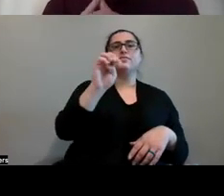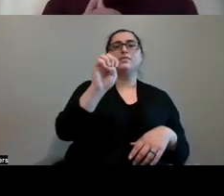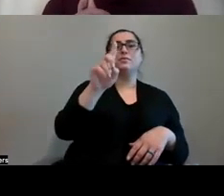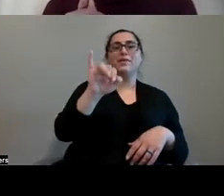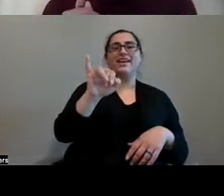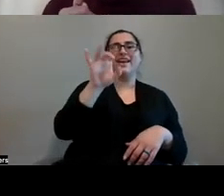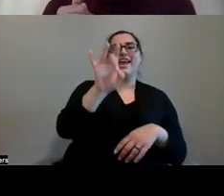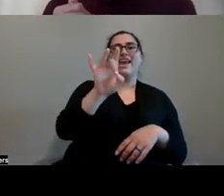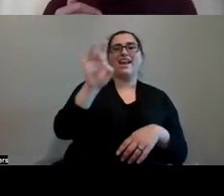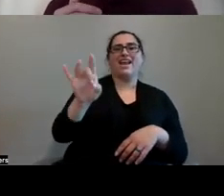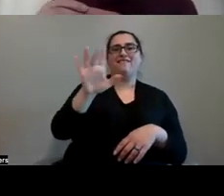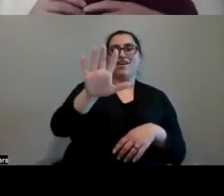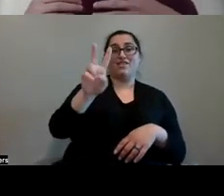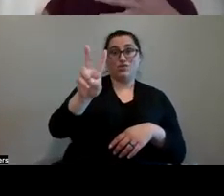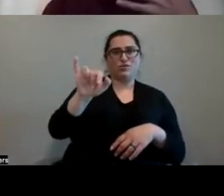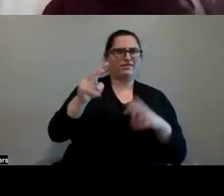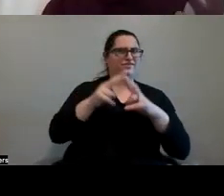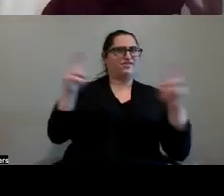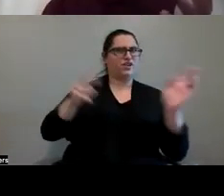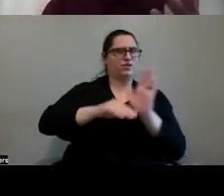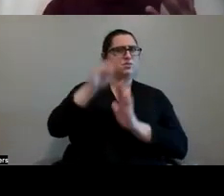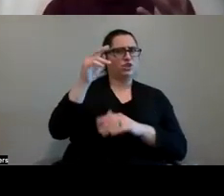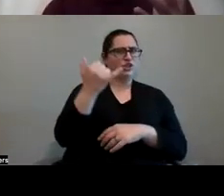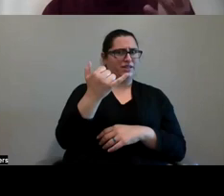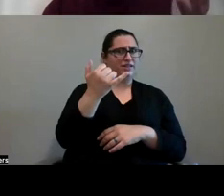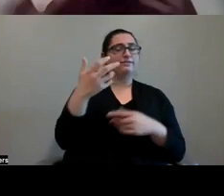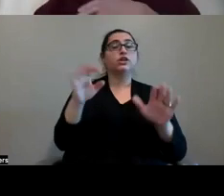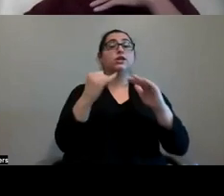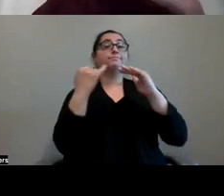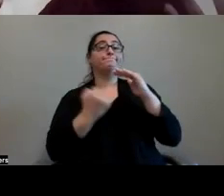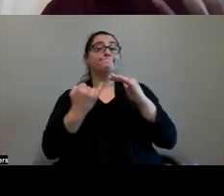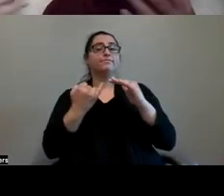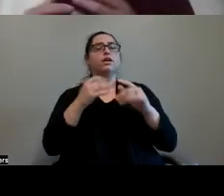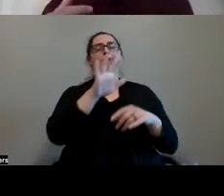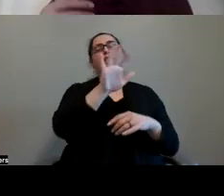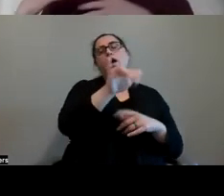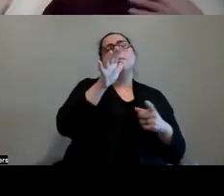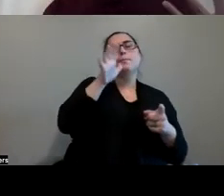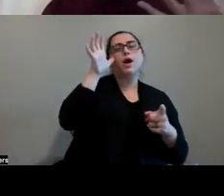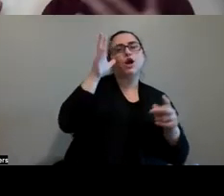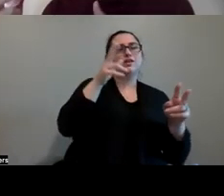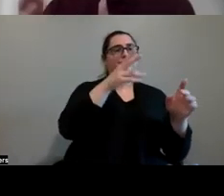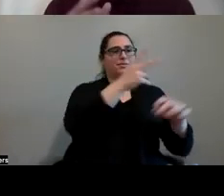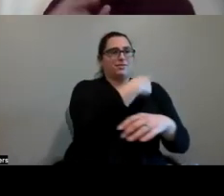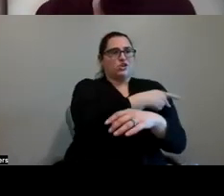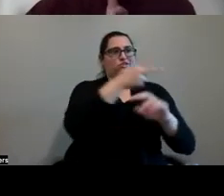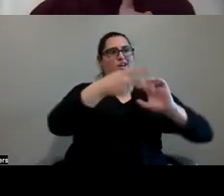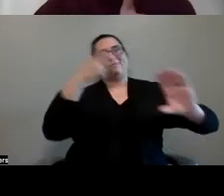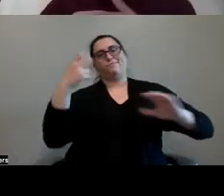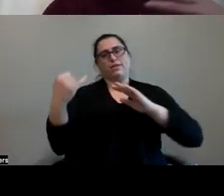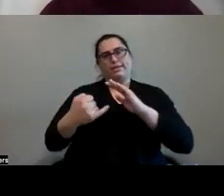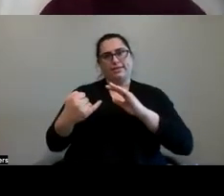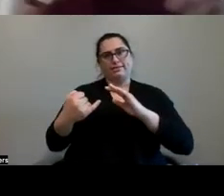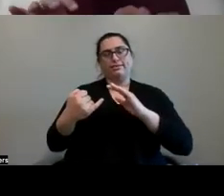matured antibody that was isolated from its parent was isolated from a patient and then optimized in order to